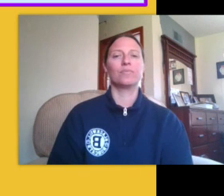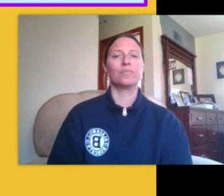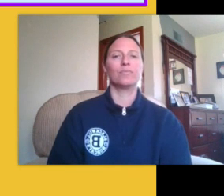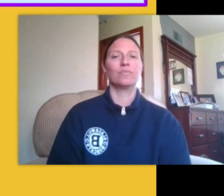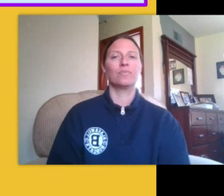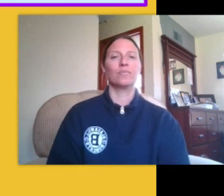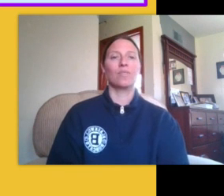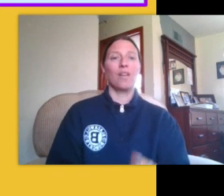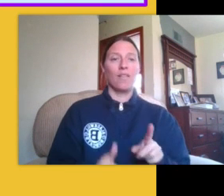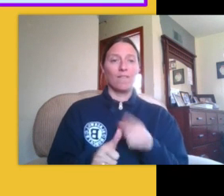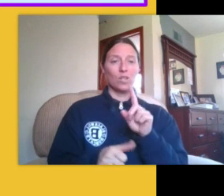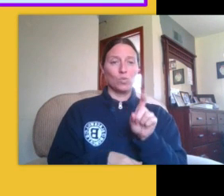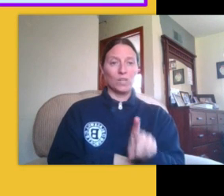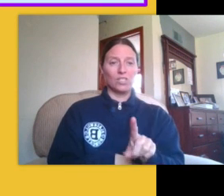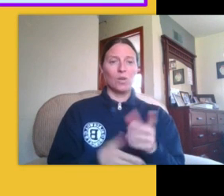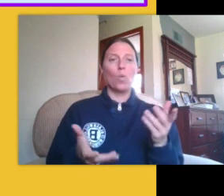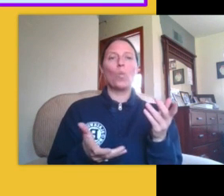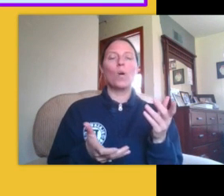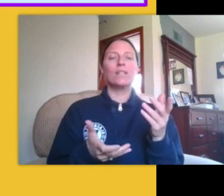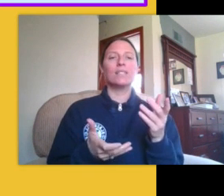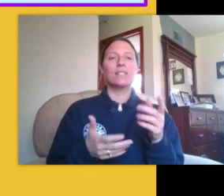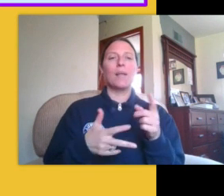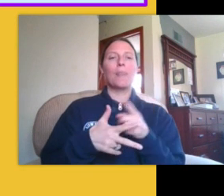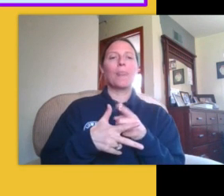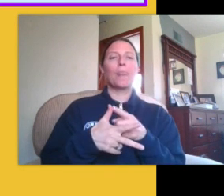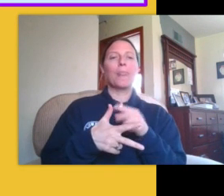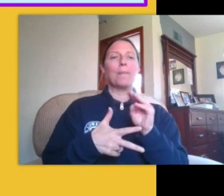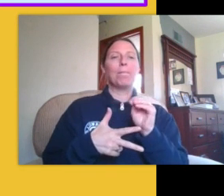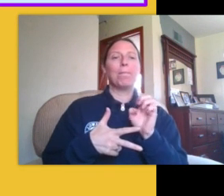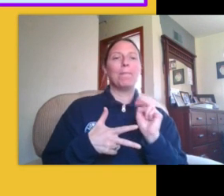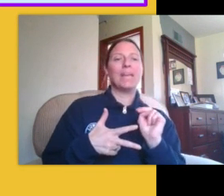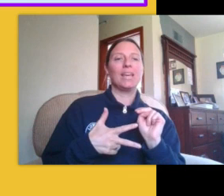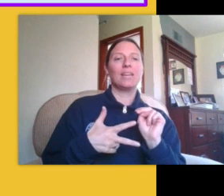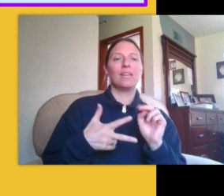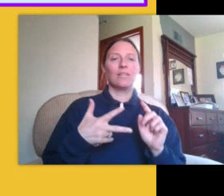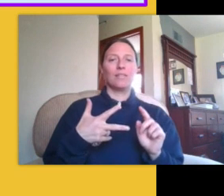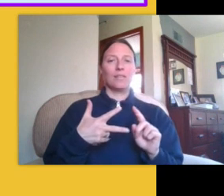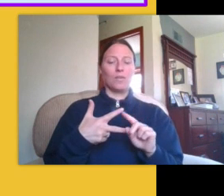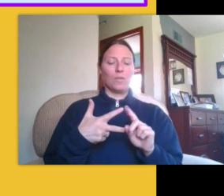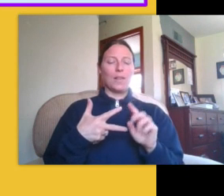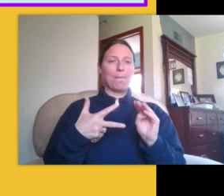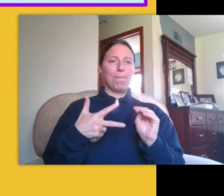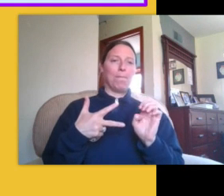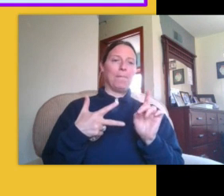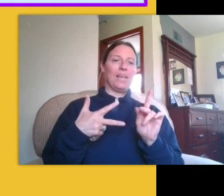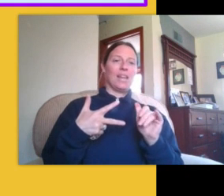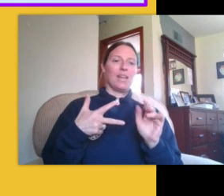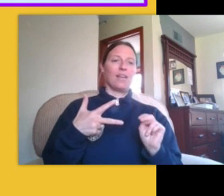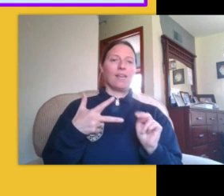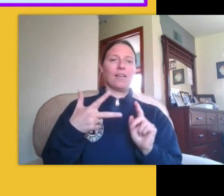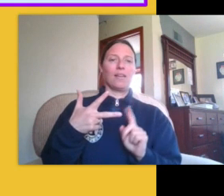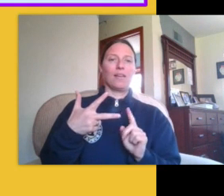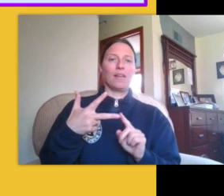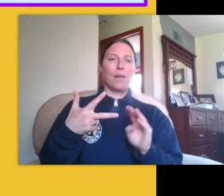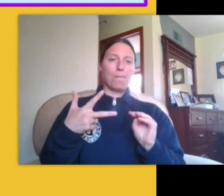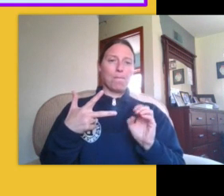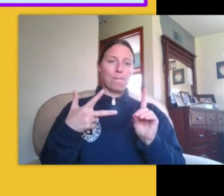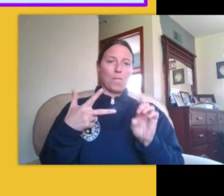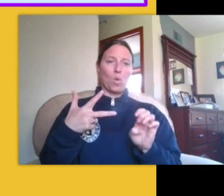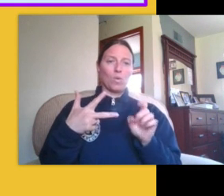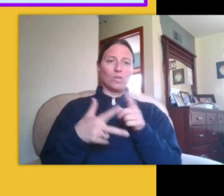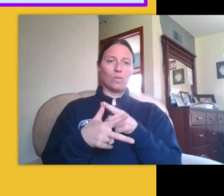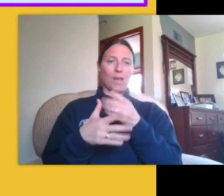The first question asks, what's the mean of the test score? What's the median of the test scores? And what's the mode of the